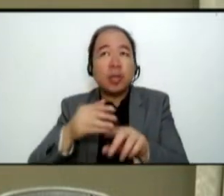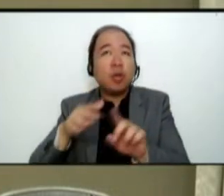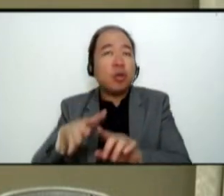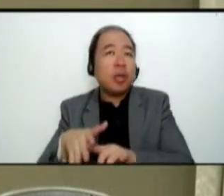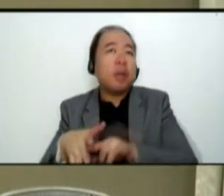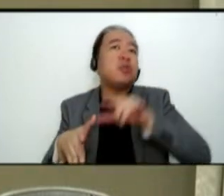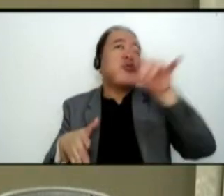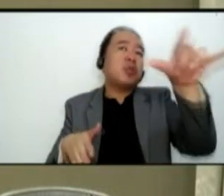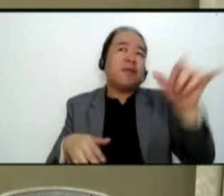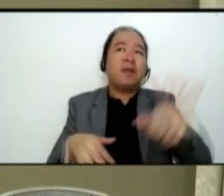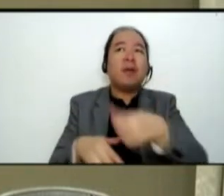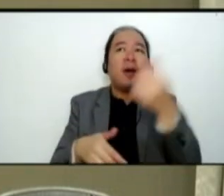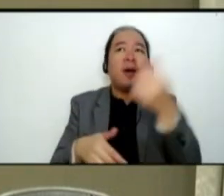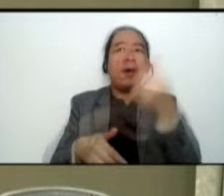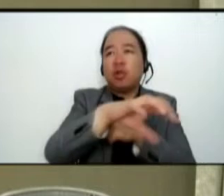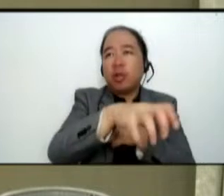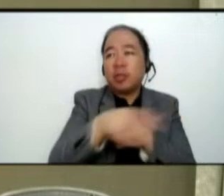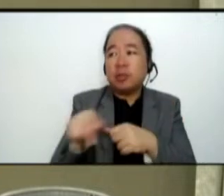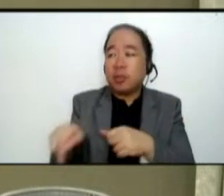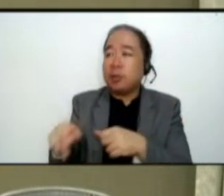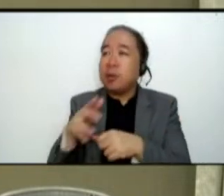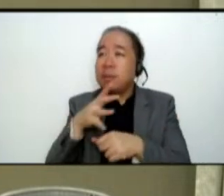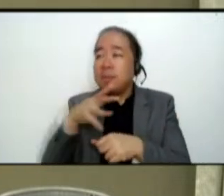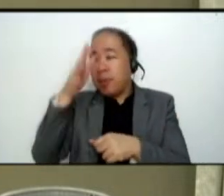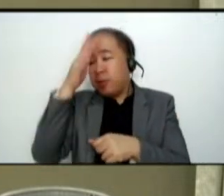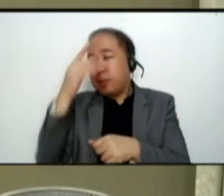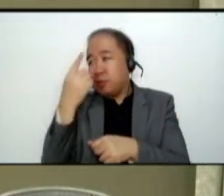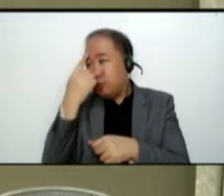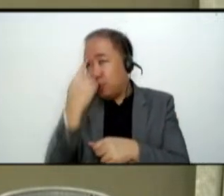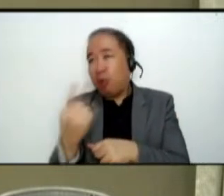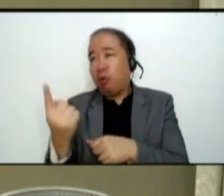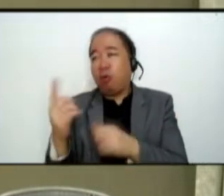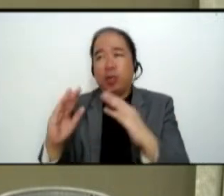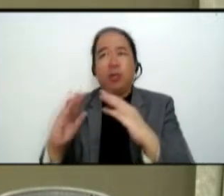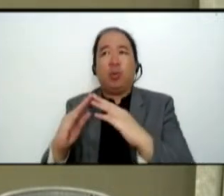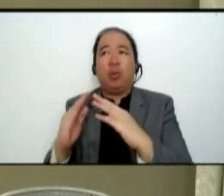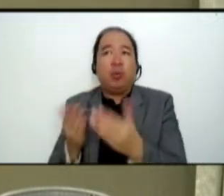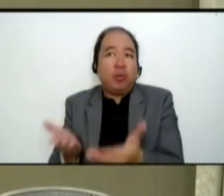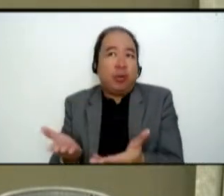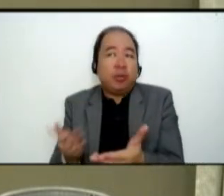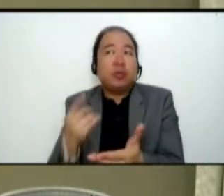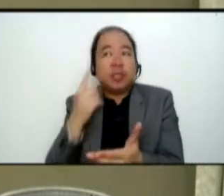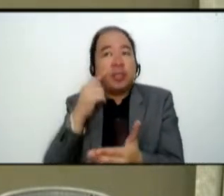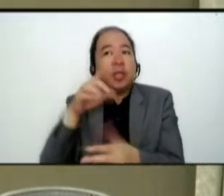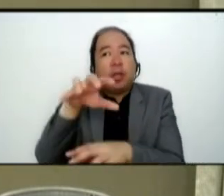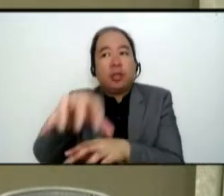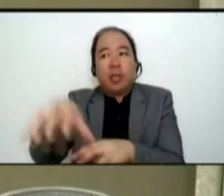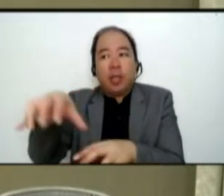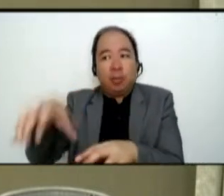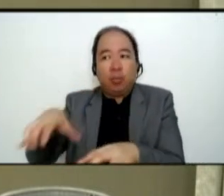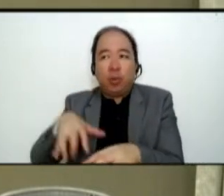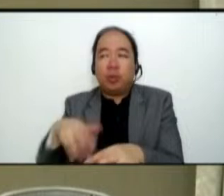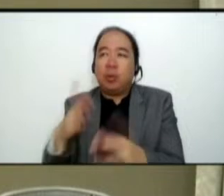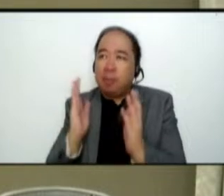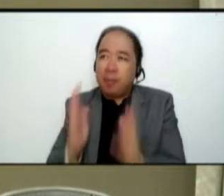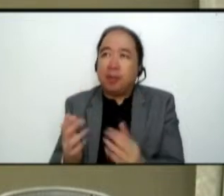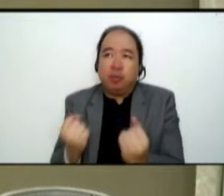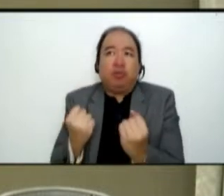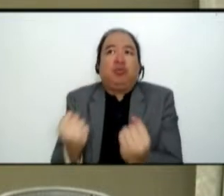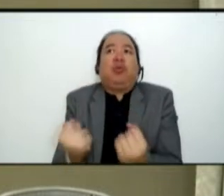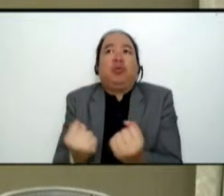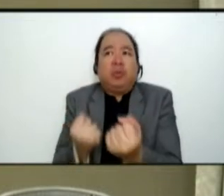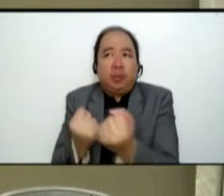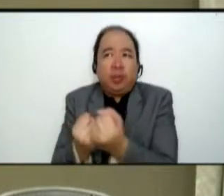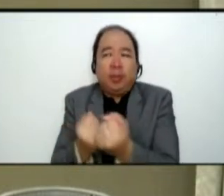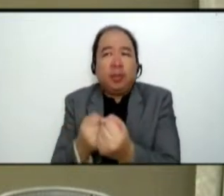alone. So the neighborhood concept or the community concept will have to be strengthened. We have not done that enough.